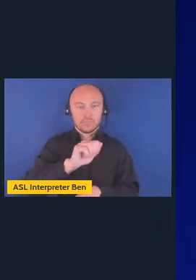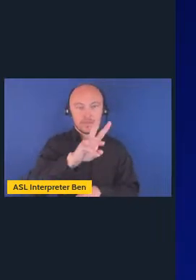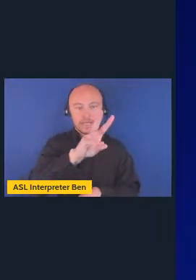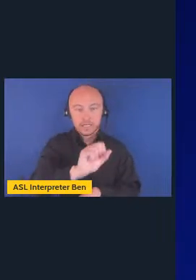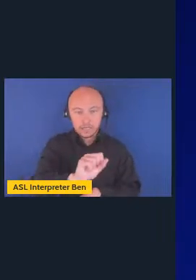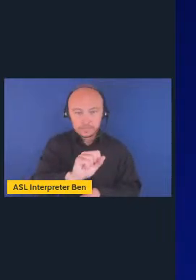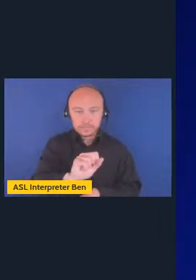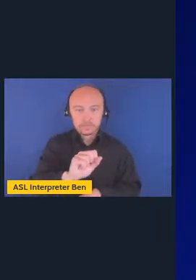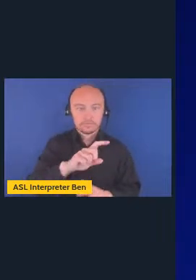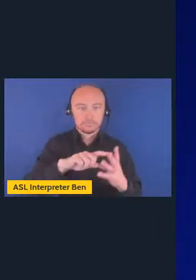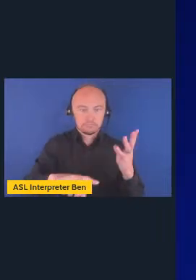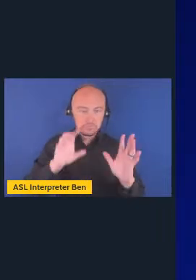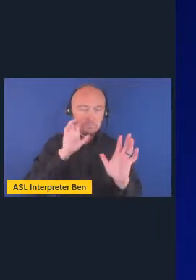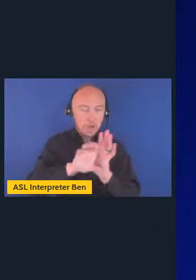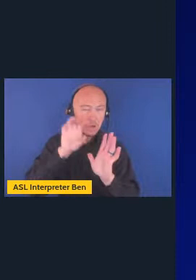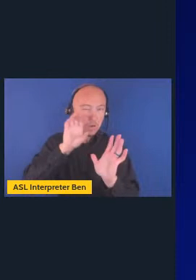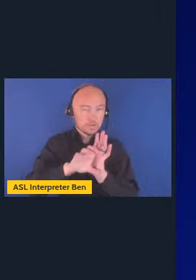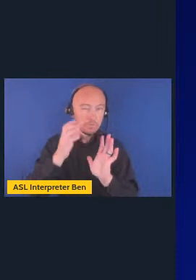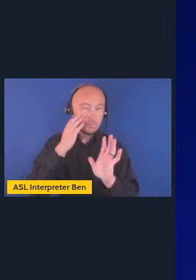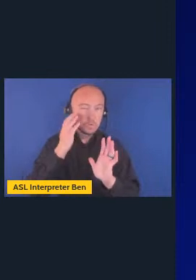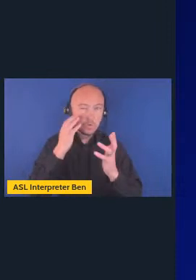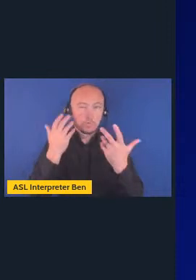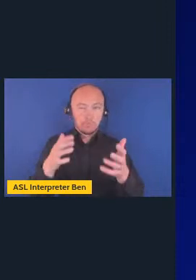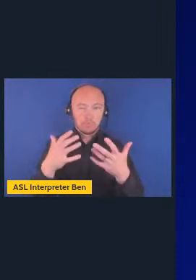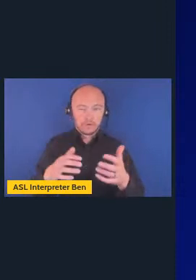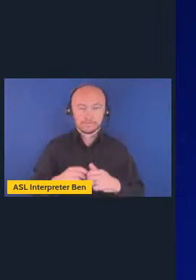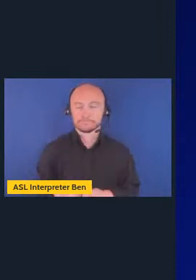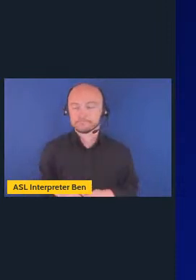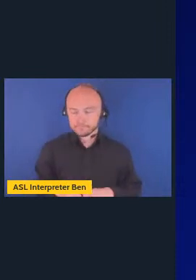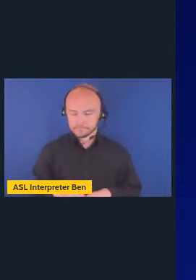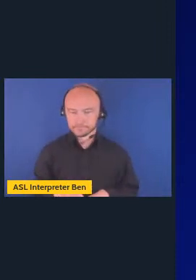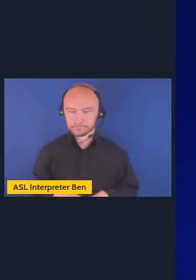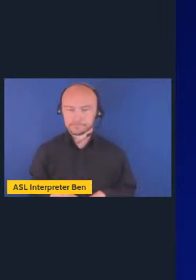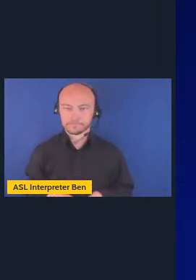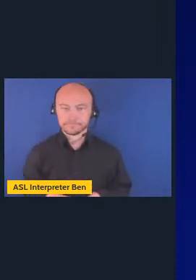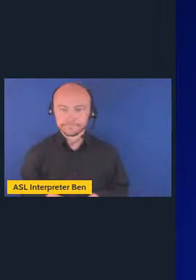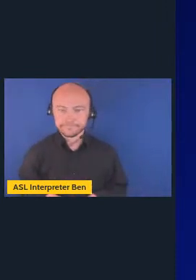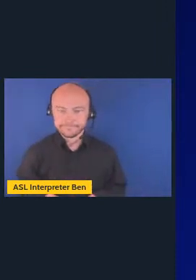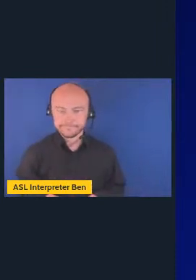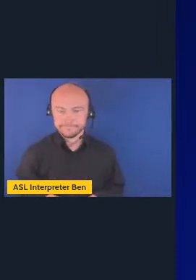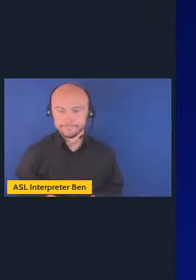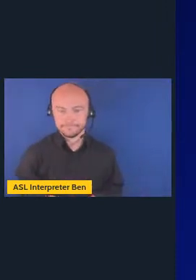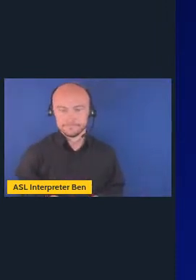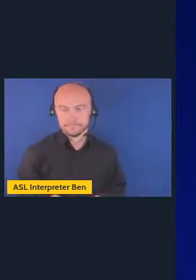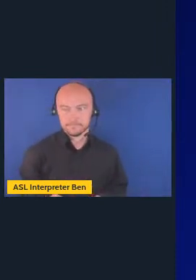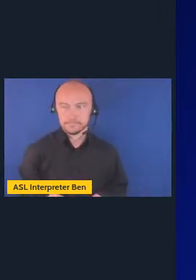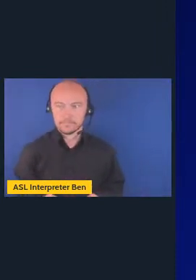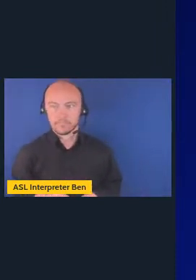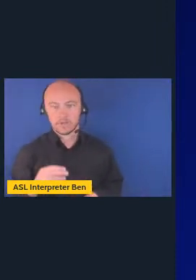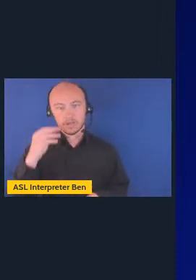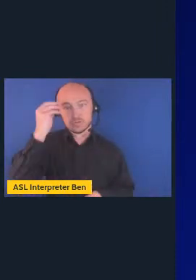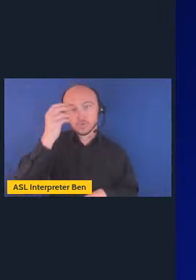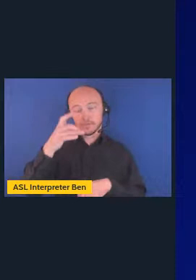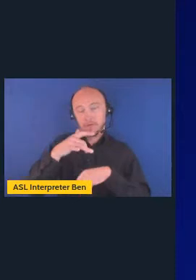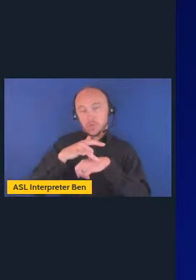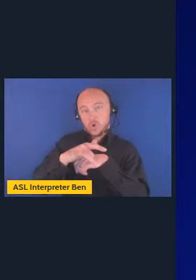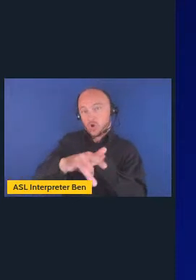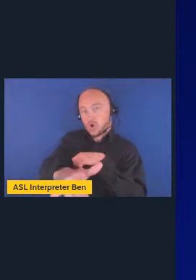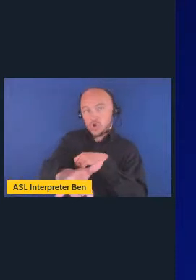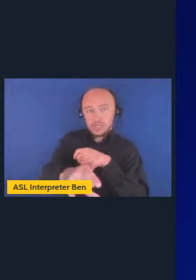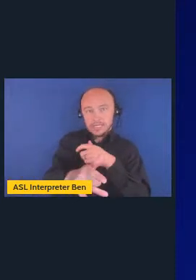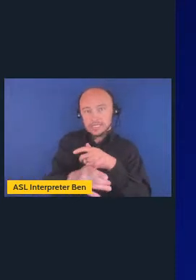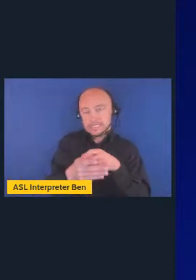some of these icons are probably familiar to you. But if you think back to early on in your careers or the first time